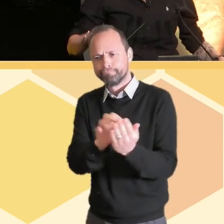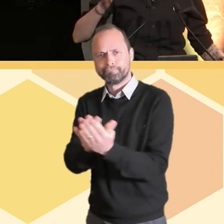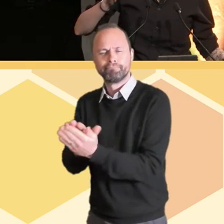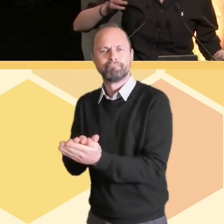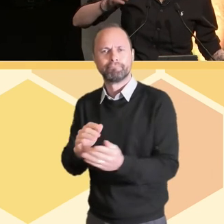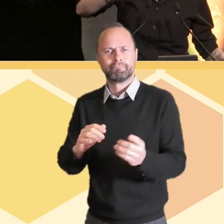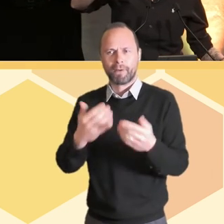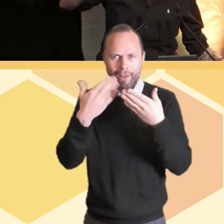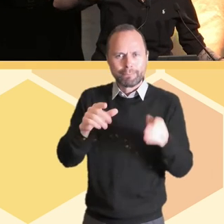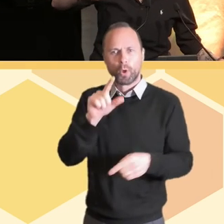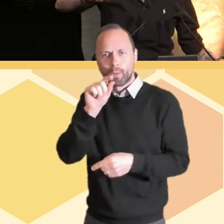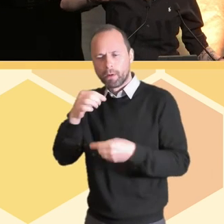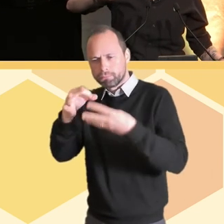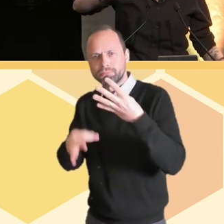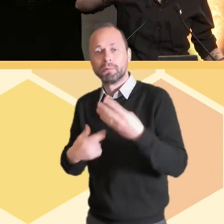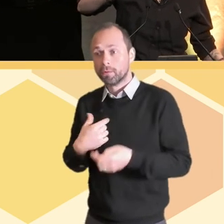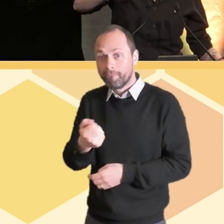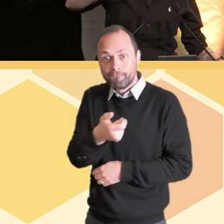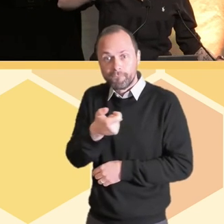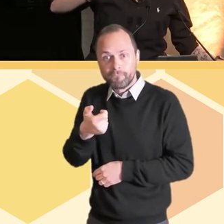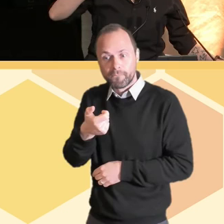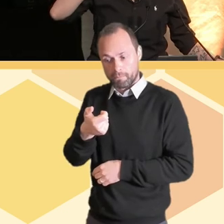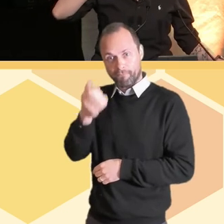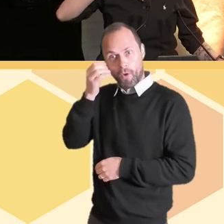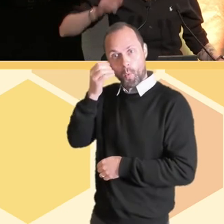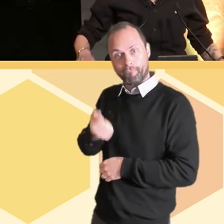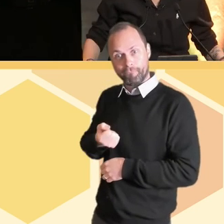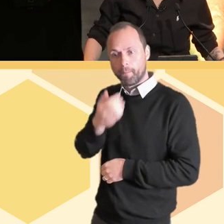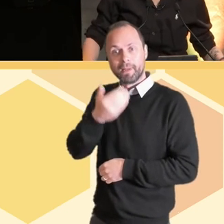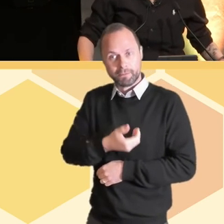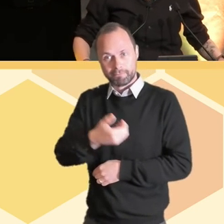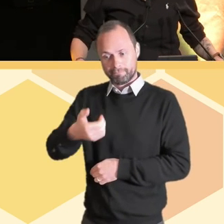through. So if you've all got your phones out, you can get your phones out.